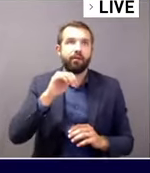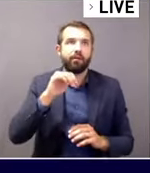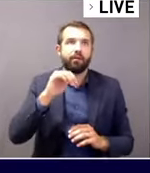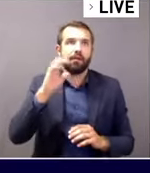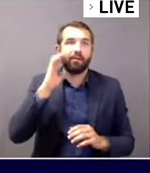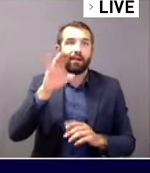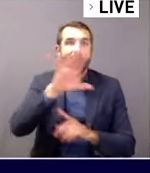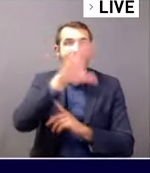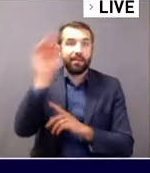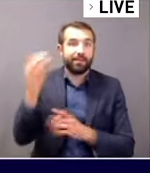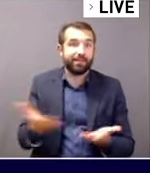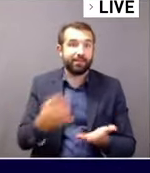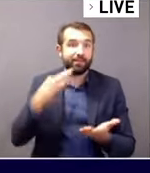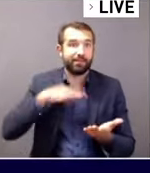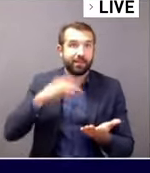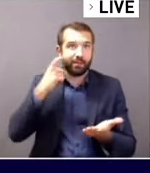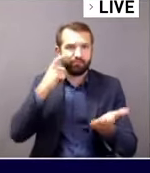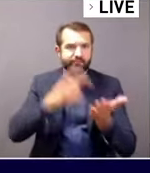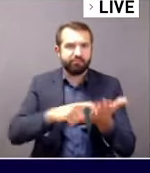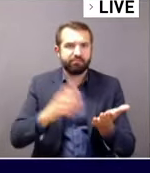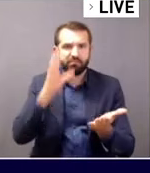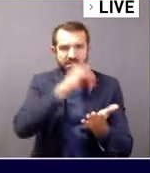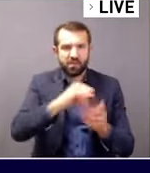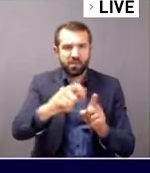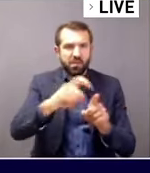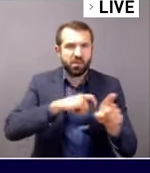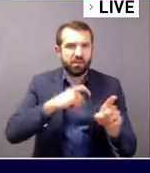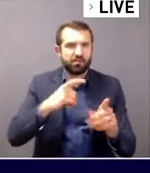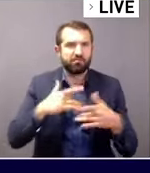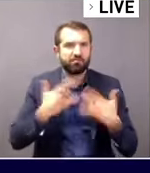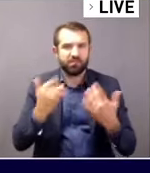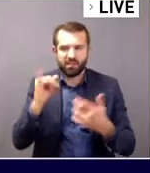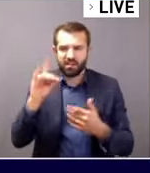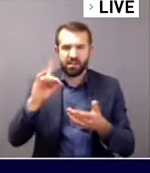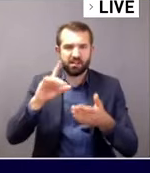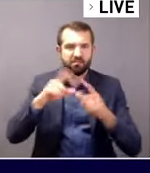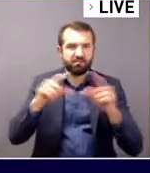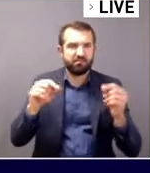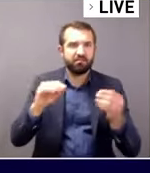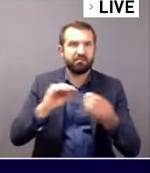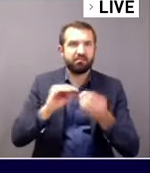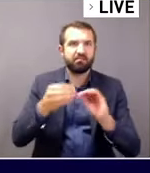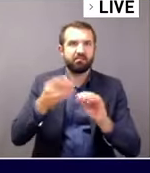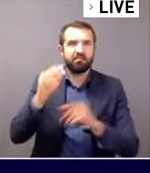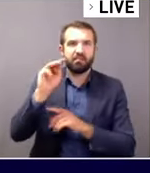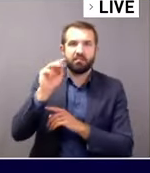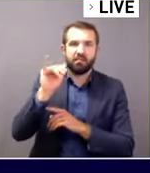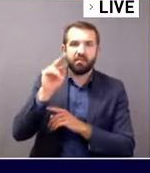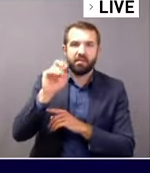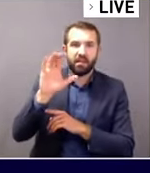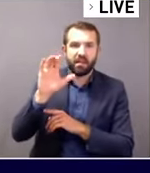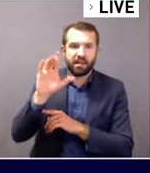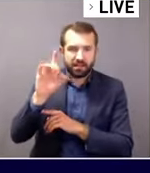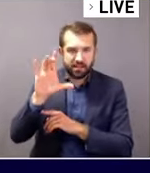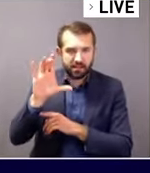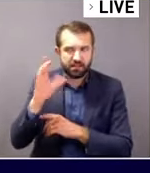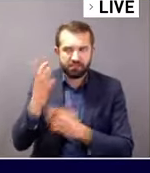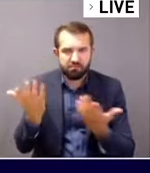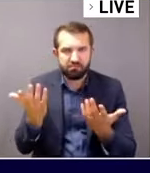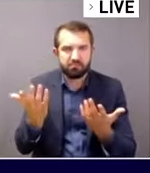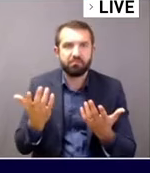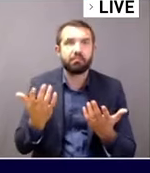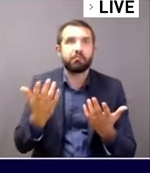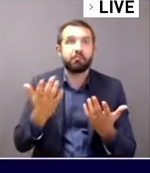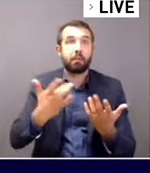cell phone a missed call that says on the caller ID, Maine CDC, that's likely to